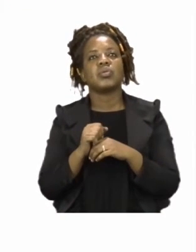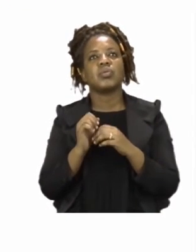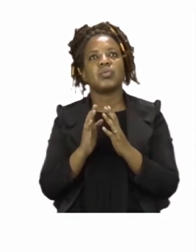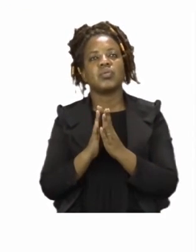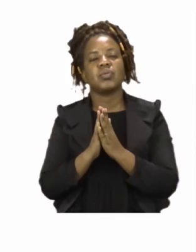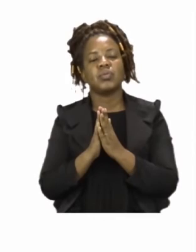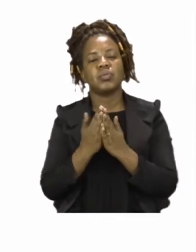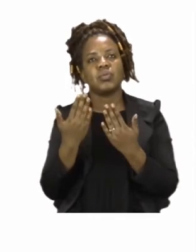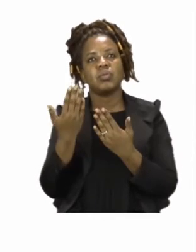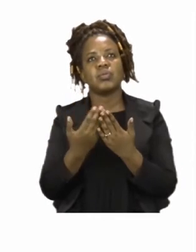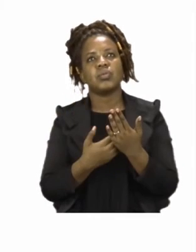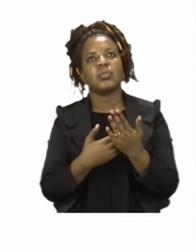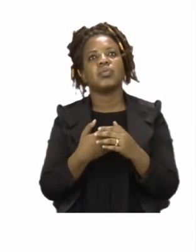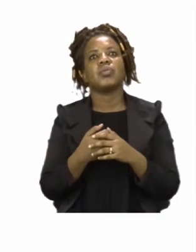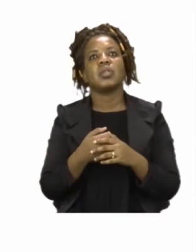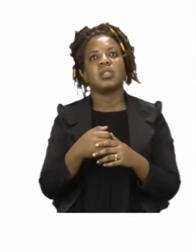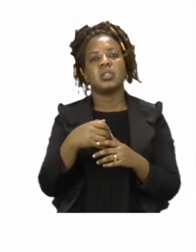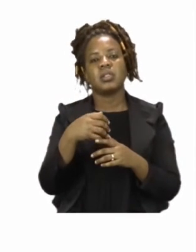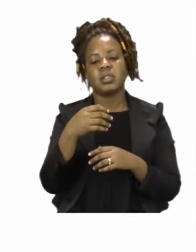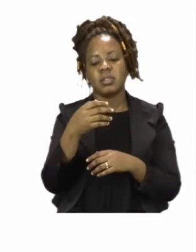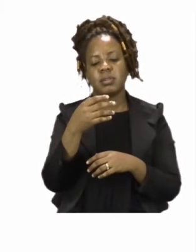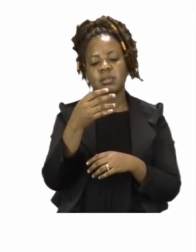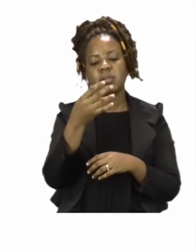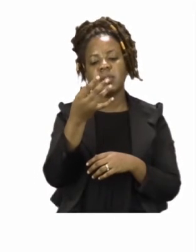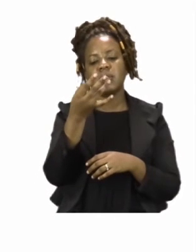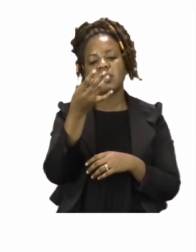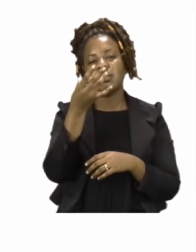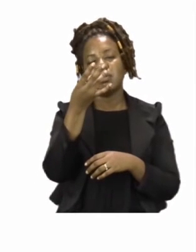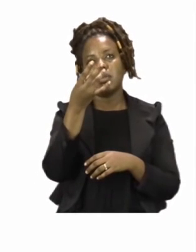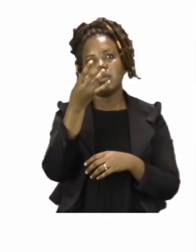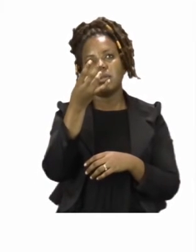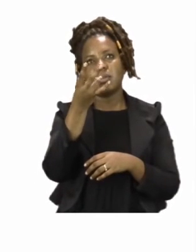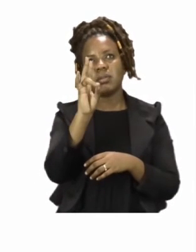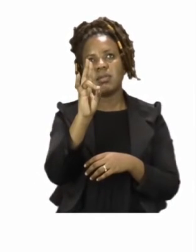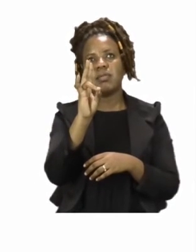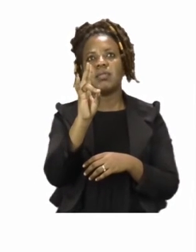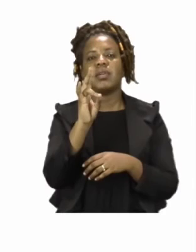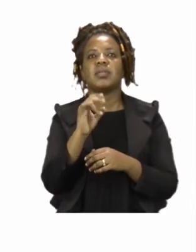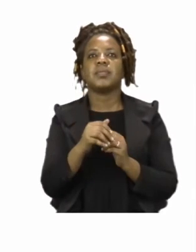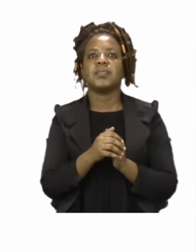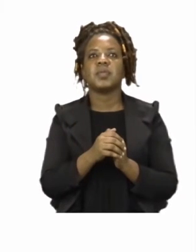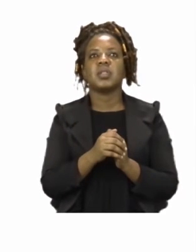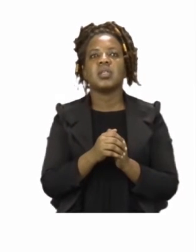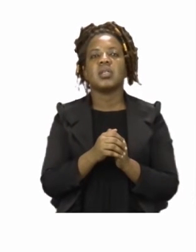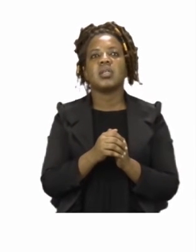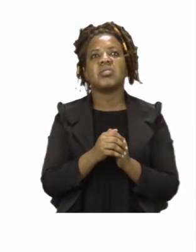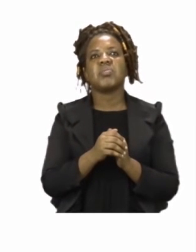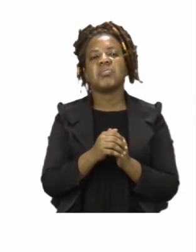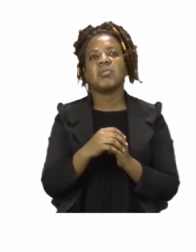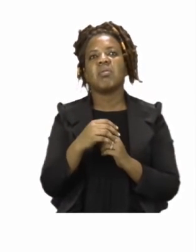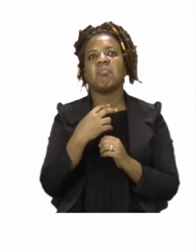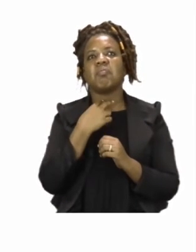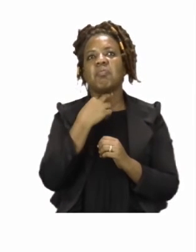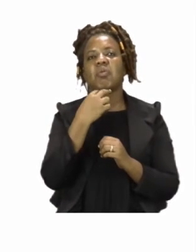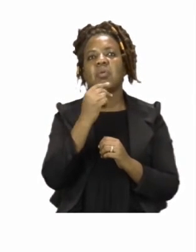page seven we are going to be talking about syllables everyone let's say syllables